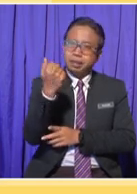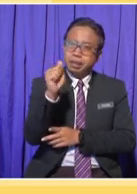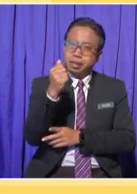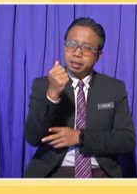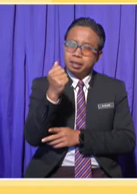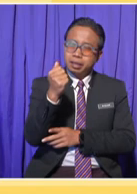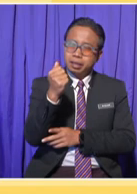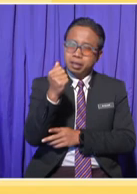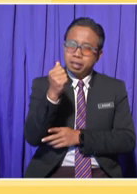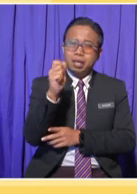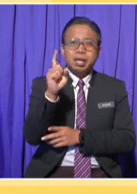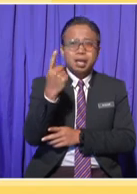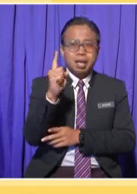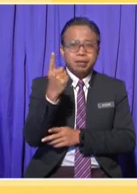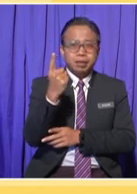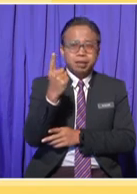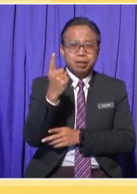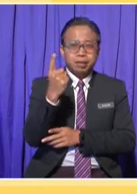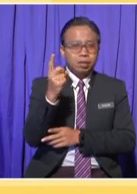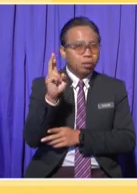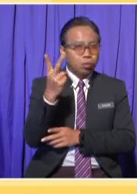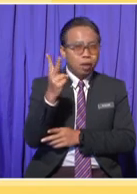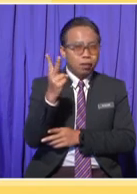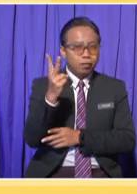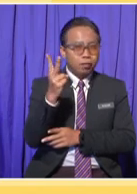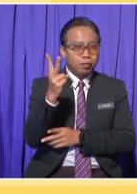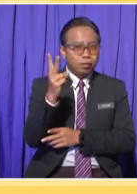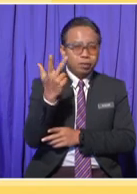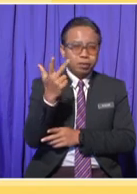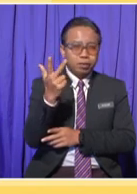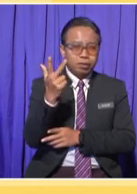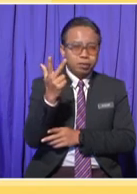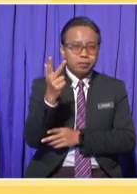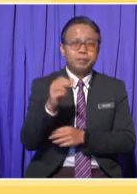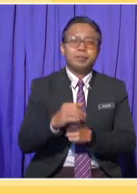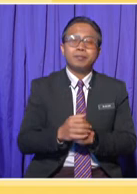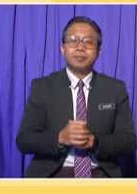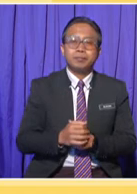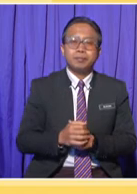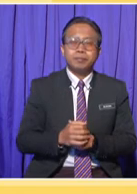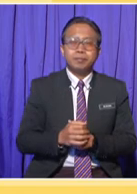10, 11, 12, 13.